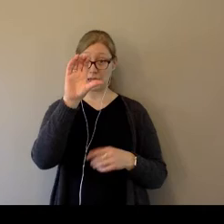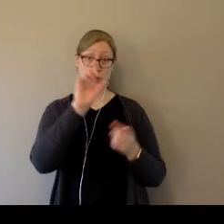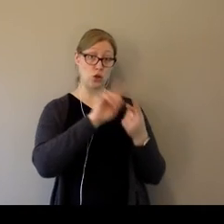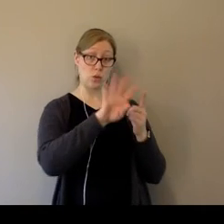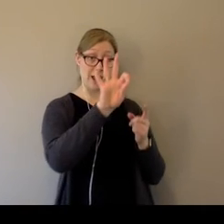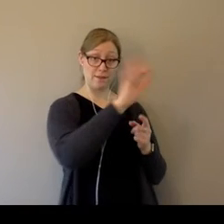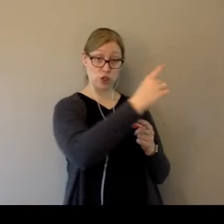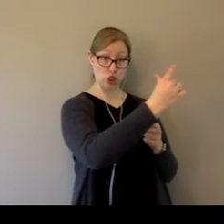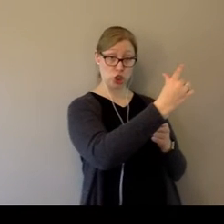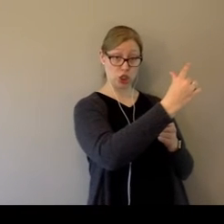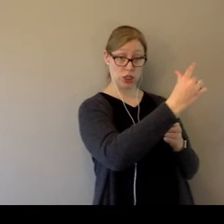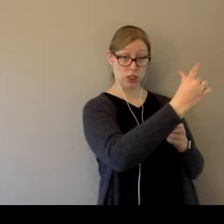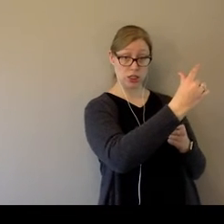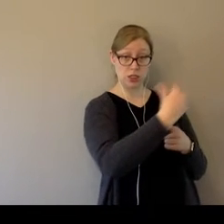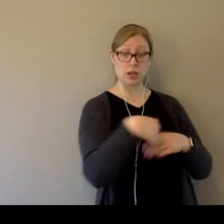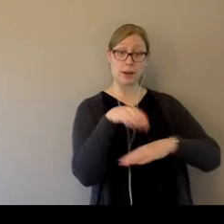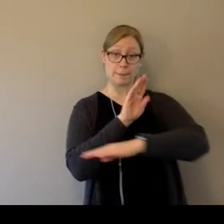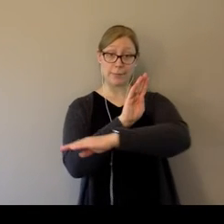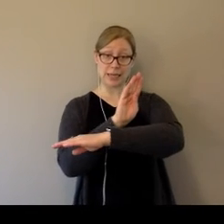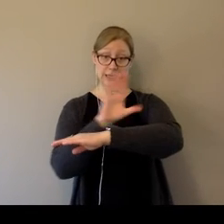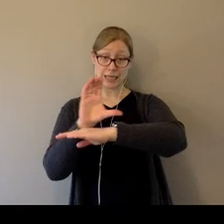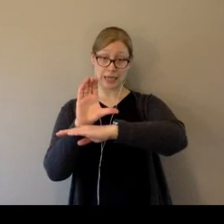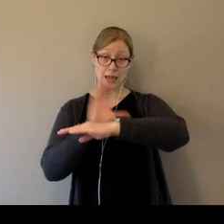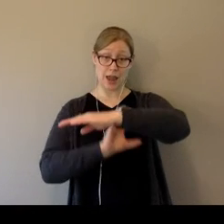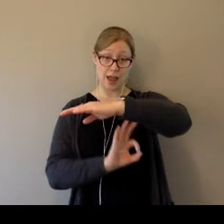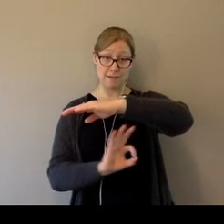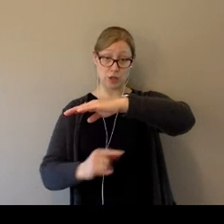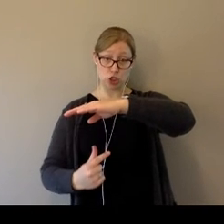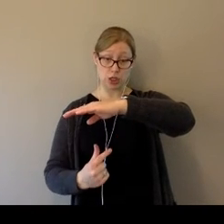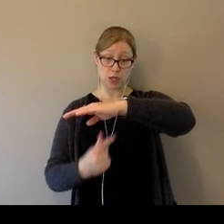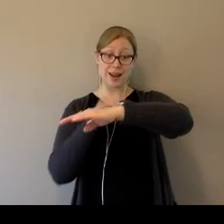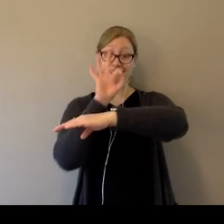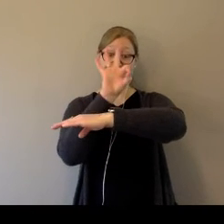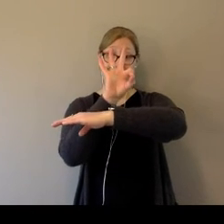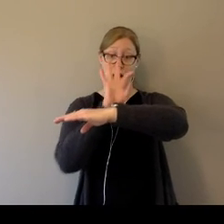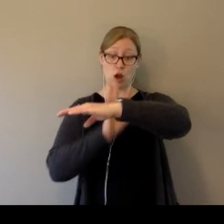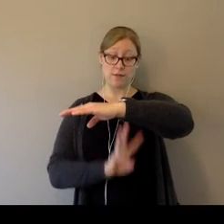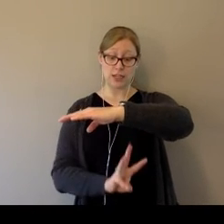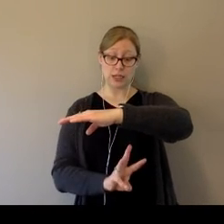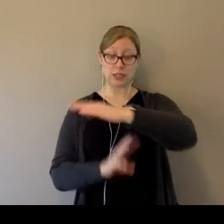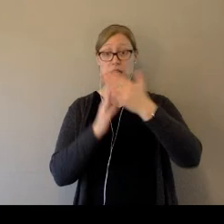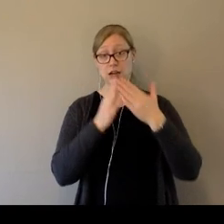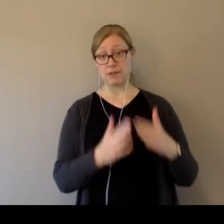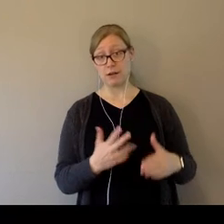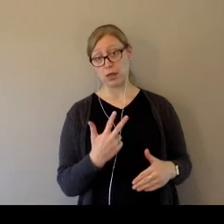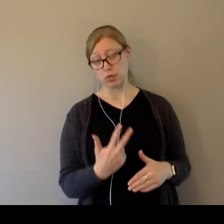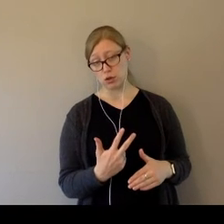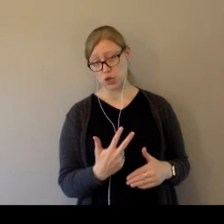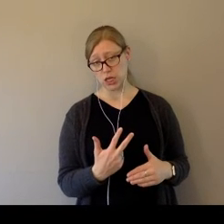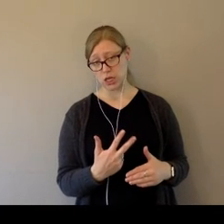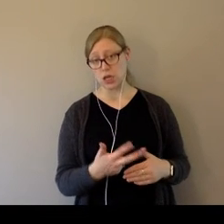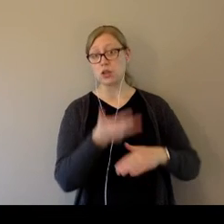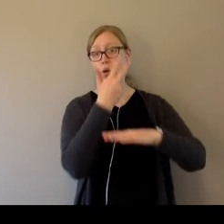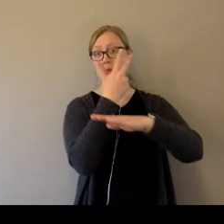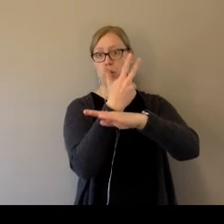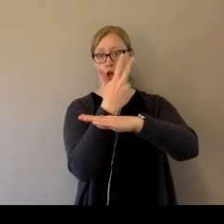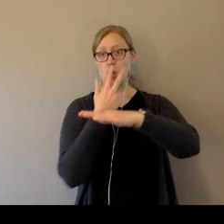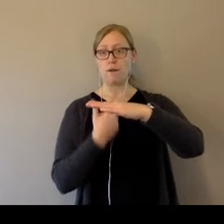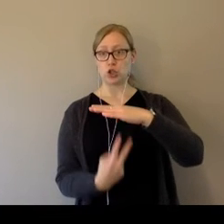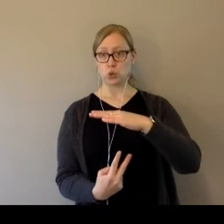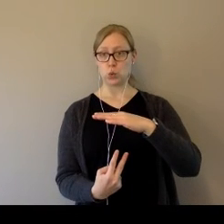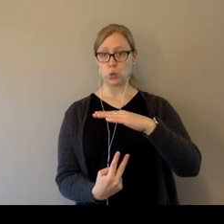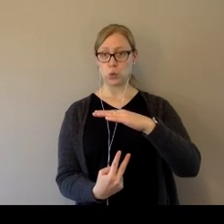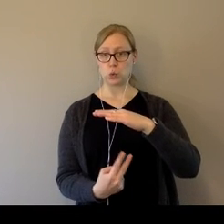And BC to FG would be 9 over 6. And I can divide both of those by 3, so that would be 3 over 2. So when I look